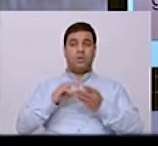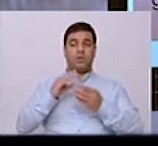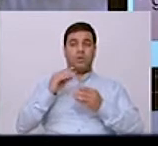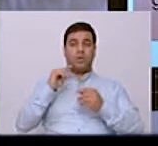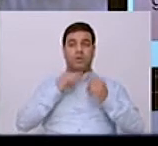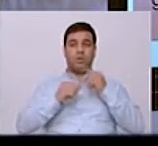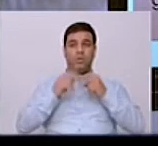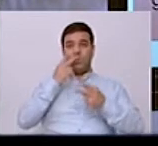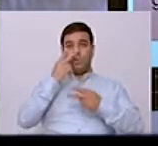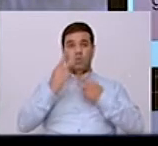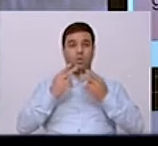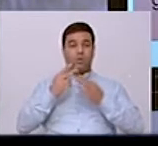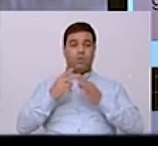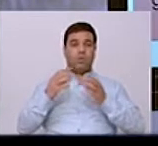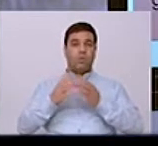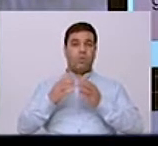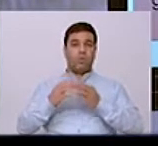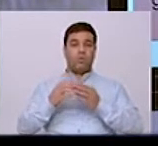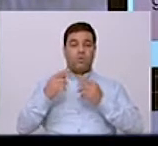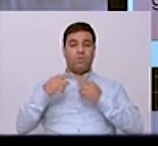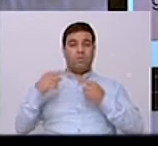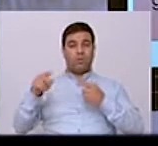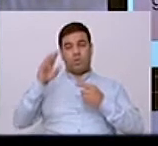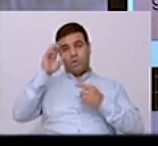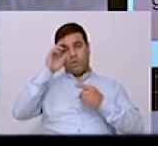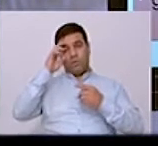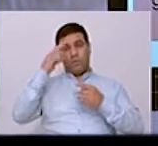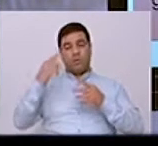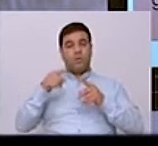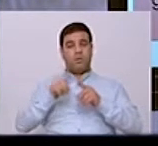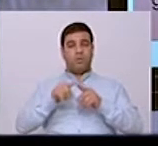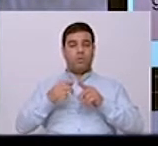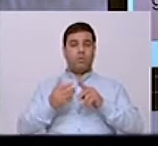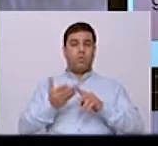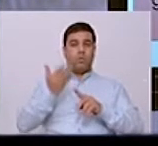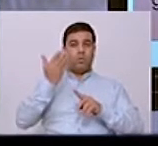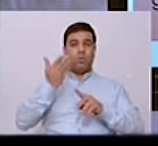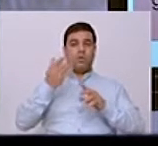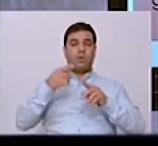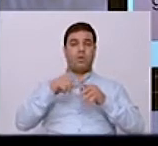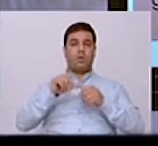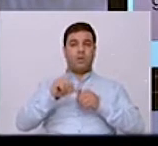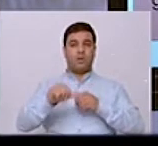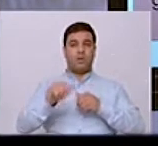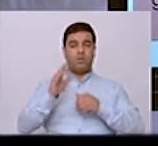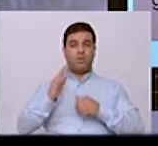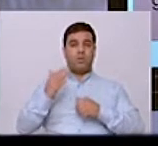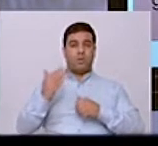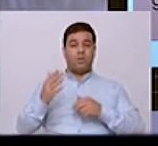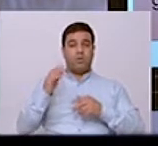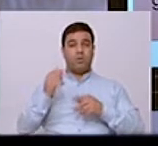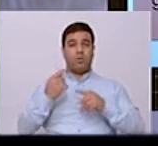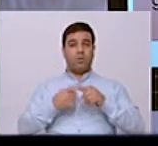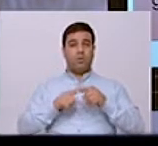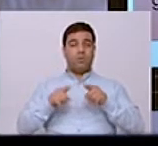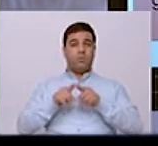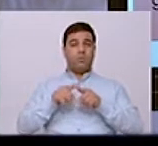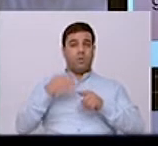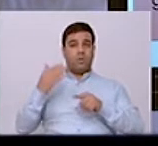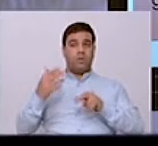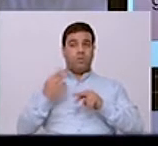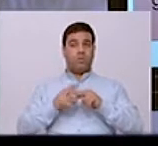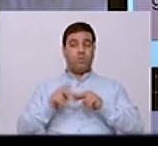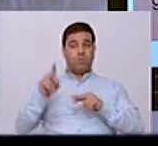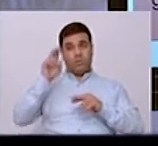iqtisodiy ko'rsatkichlari guruhdagi boshqa davlatlarga nisbatan yuqorilik bilan ajralib turadi. Va shu xususiyatlar bilan